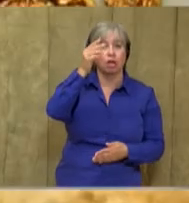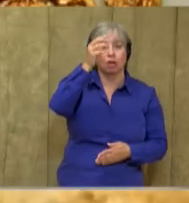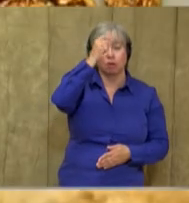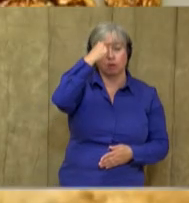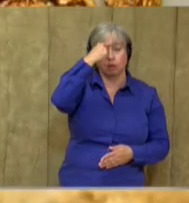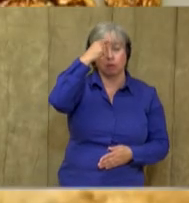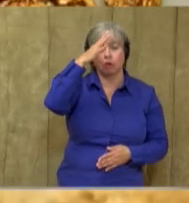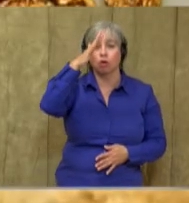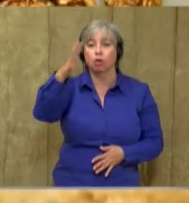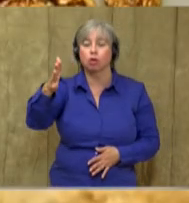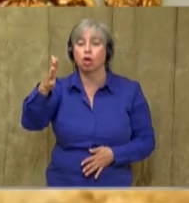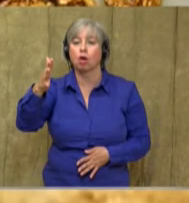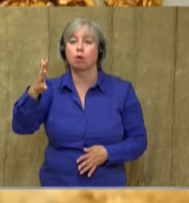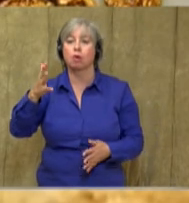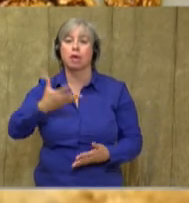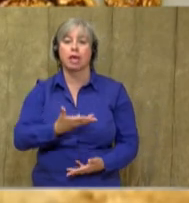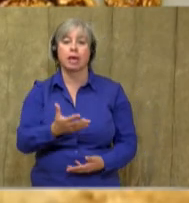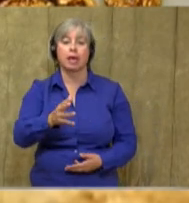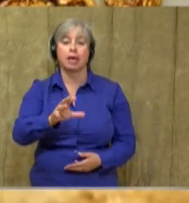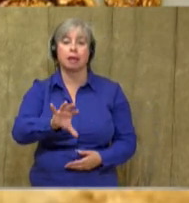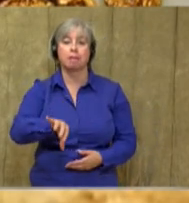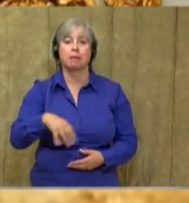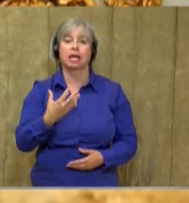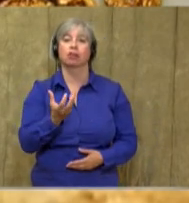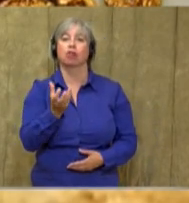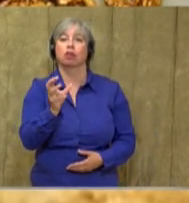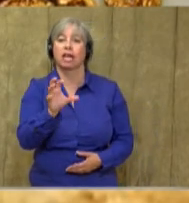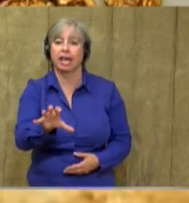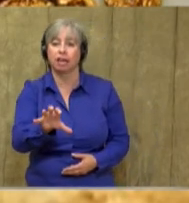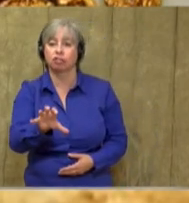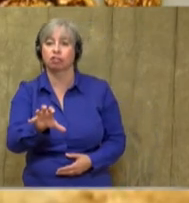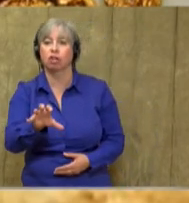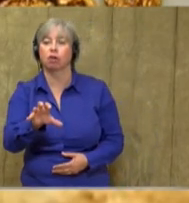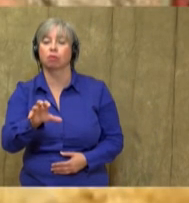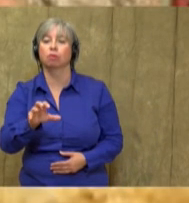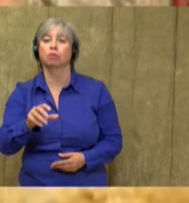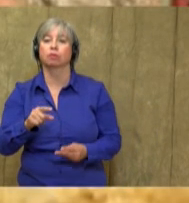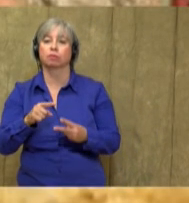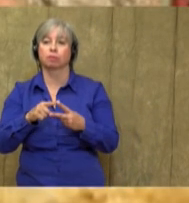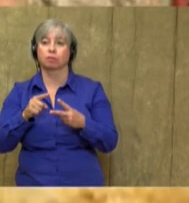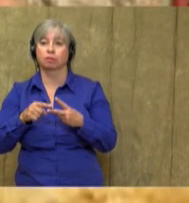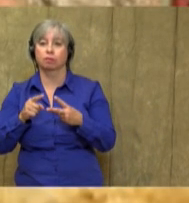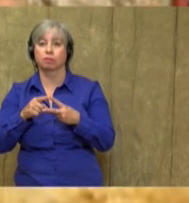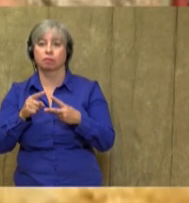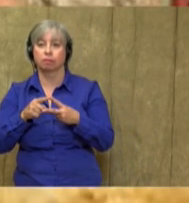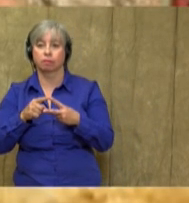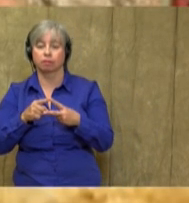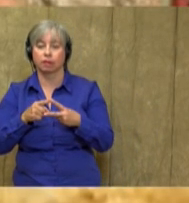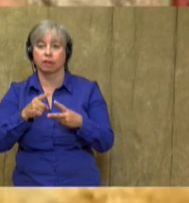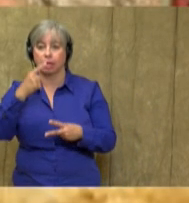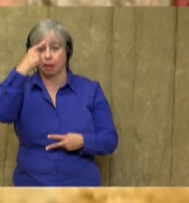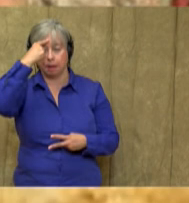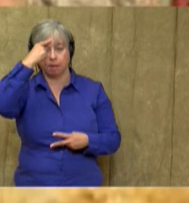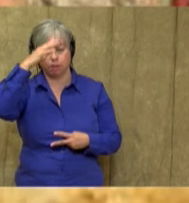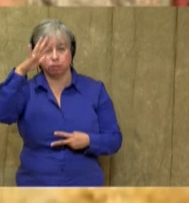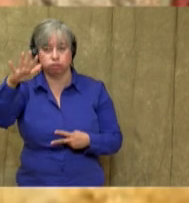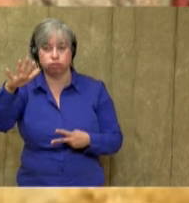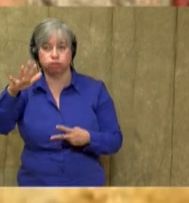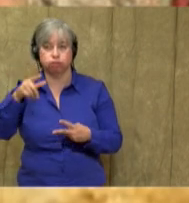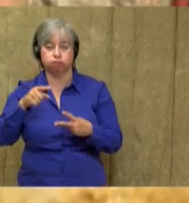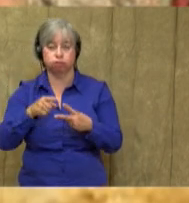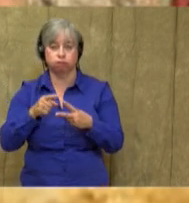and Michelangelo. So let's talk about Leonardo da Vinci first. Well, actually, let's go